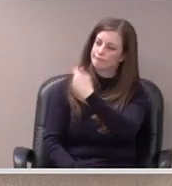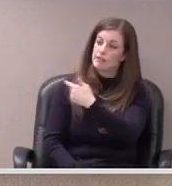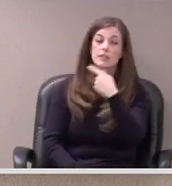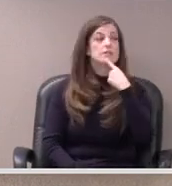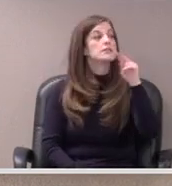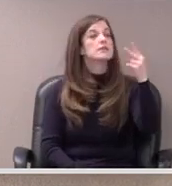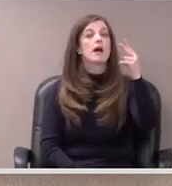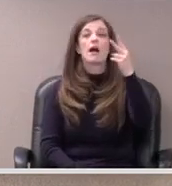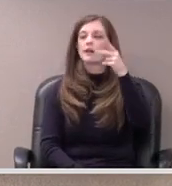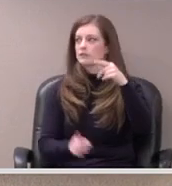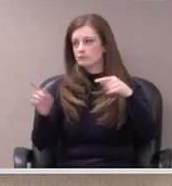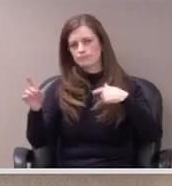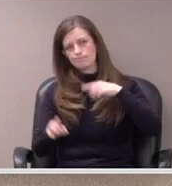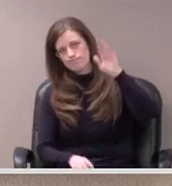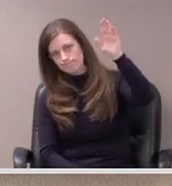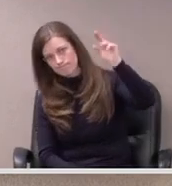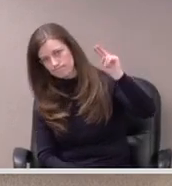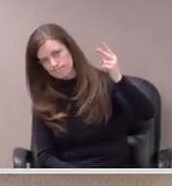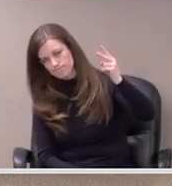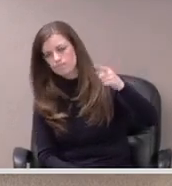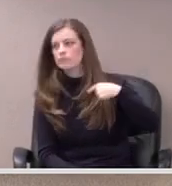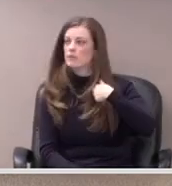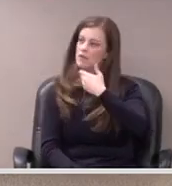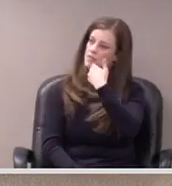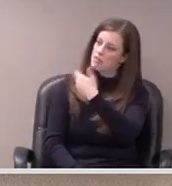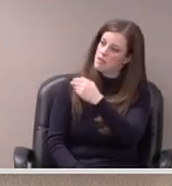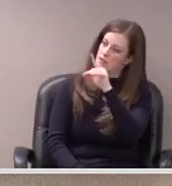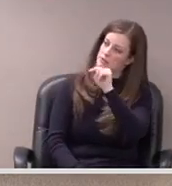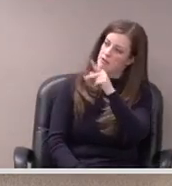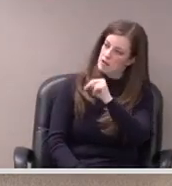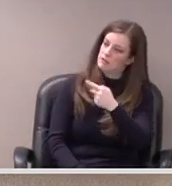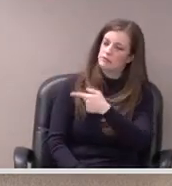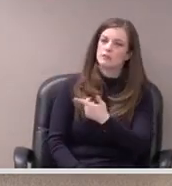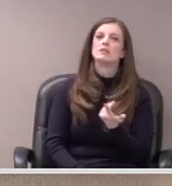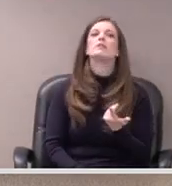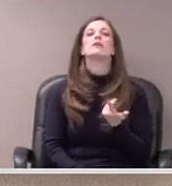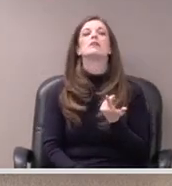second? I second that. Okay, thank you, Ms. Duncan, very much.